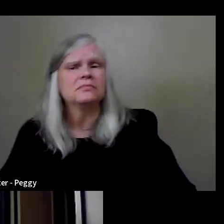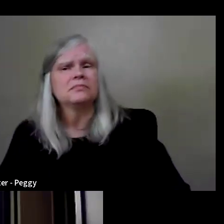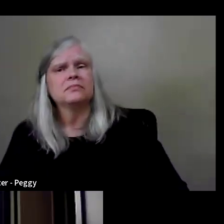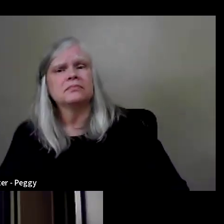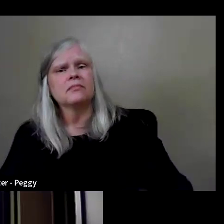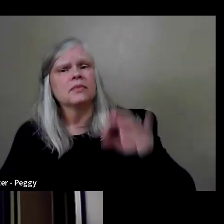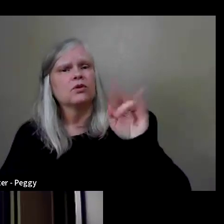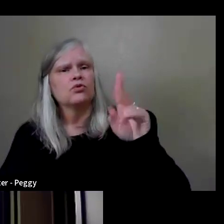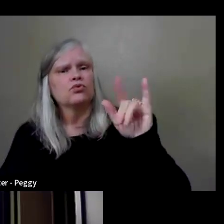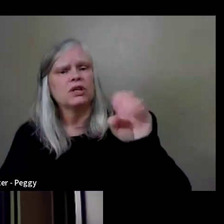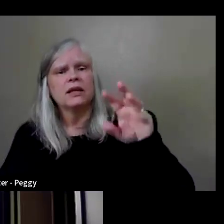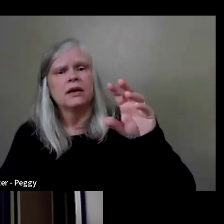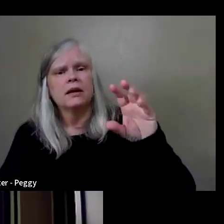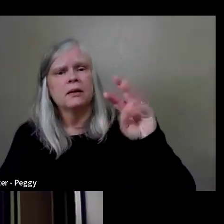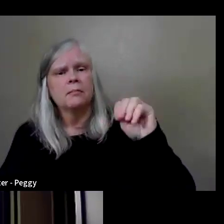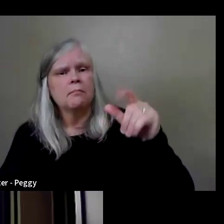Megan, just in the chat,